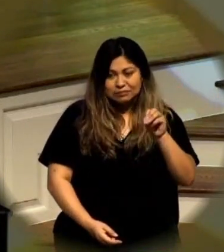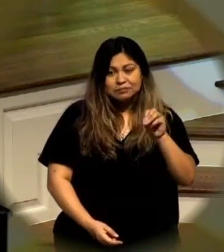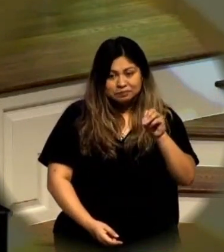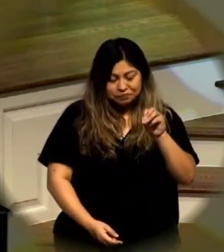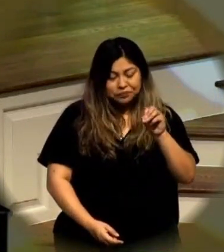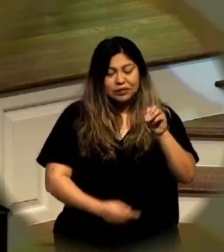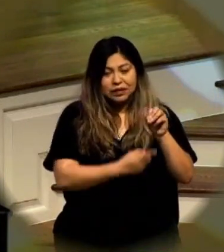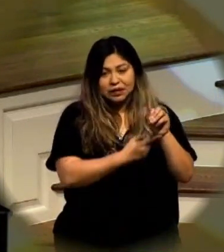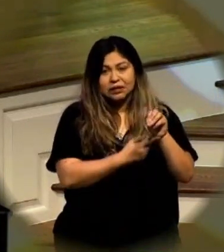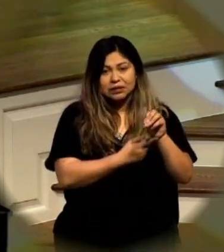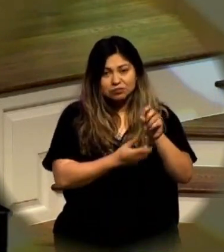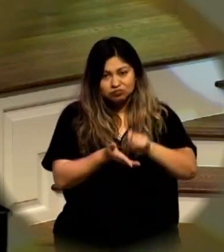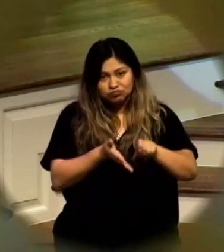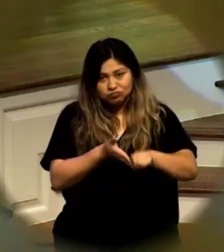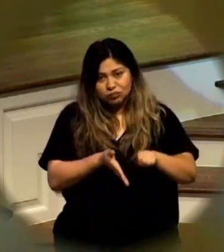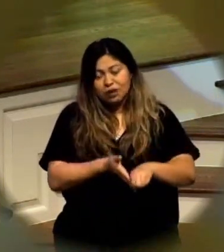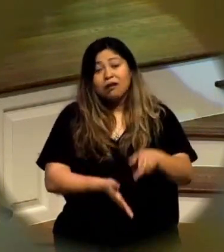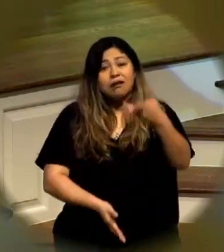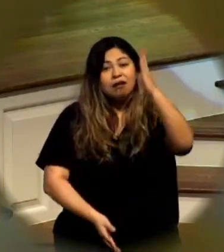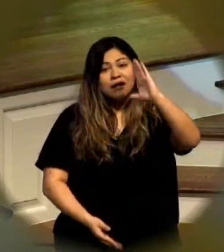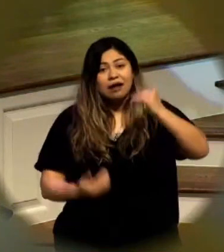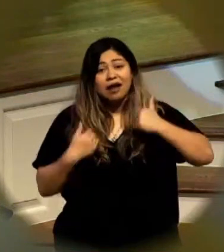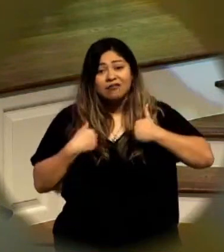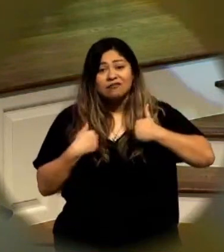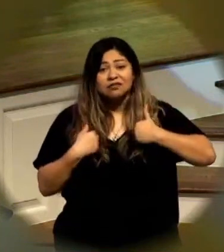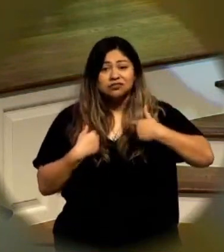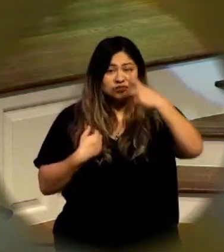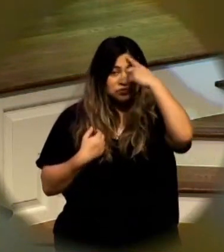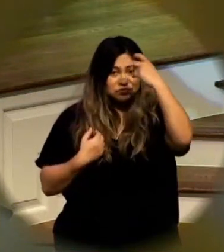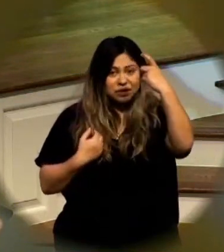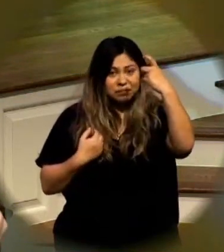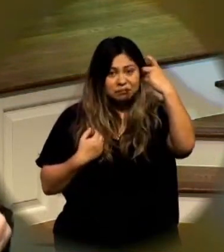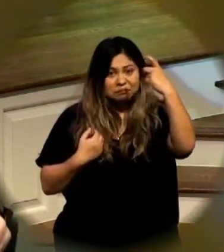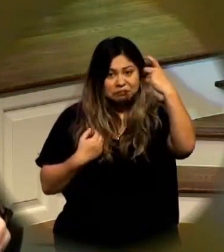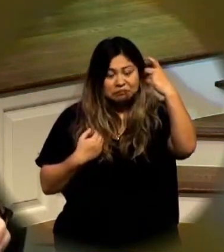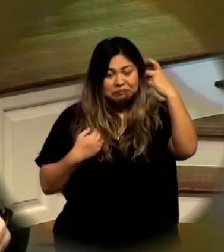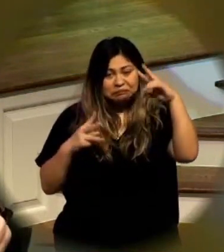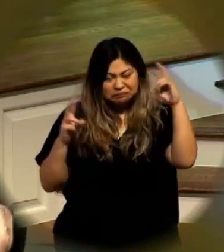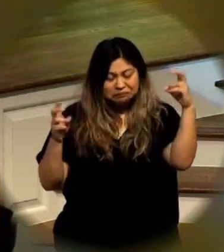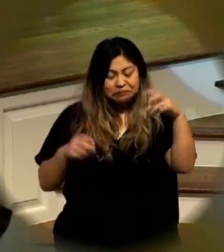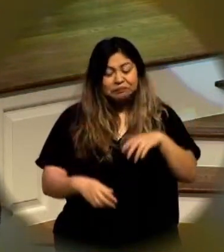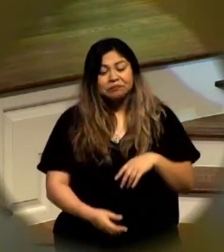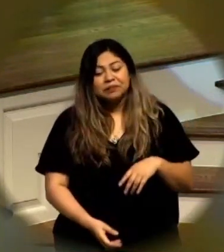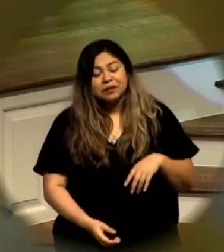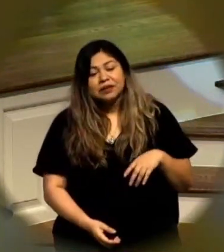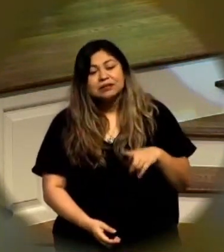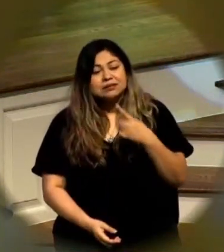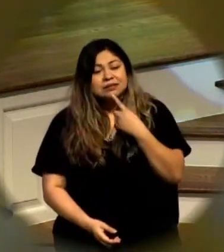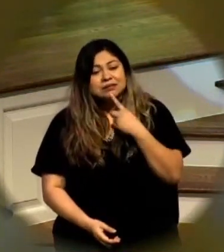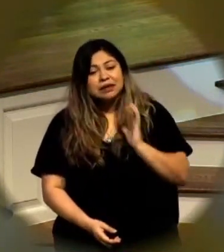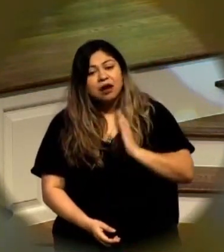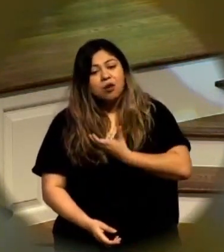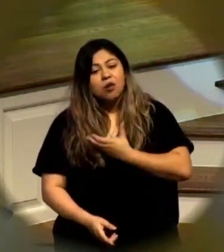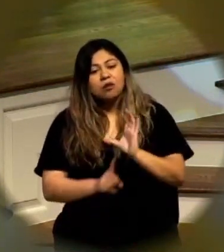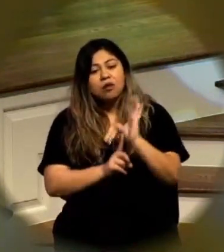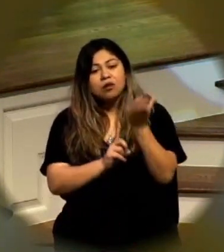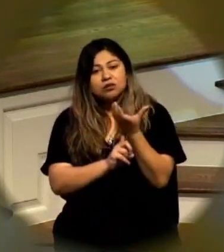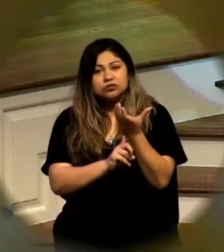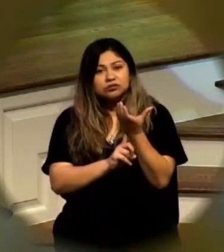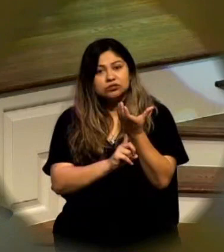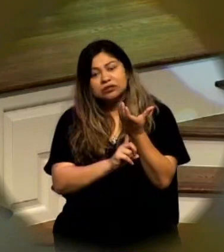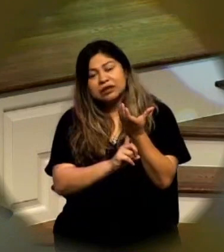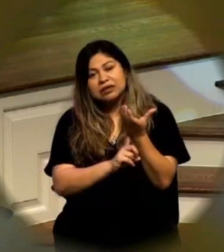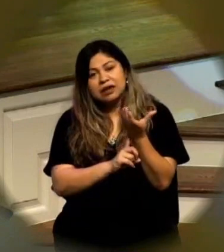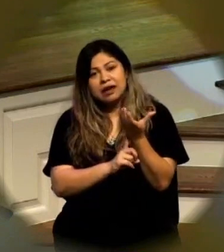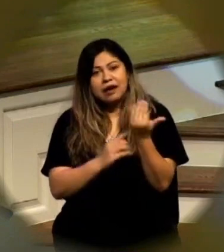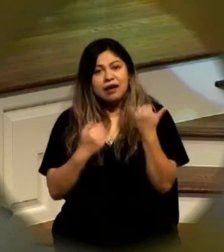his book, God Has a Dream. Our culture places a high premium on success, based as it seems to be on unbridled